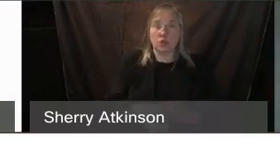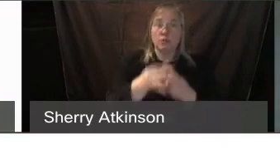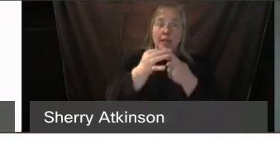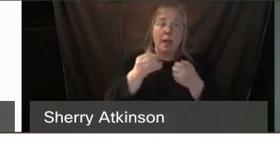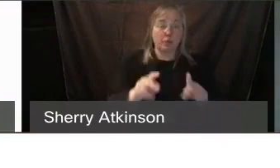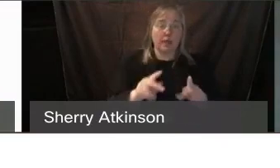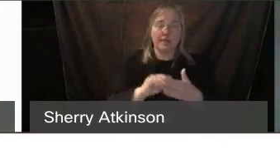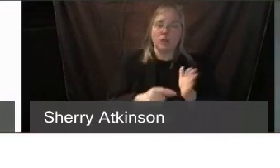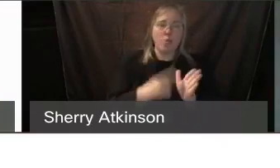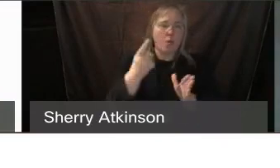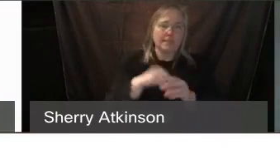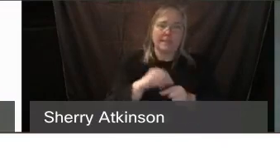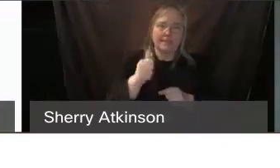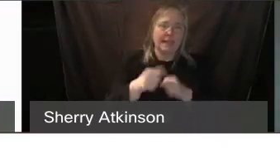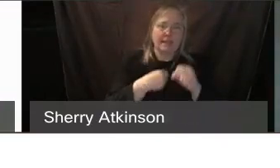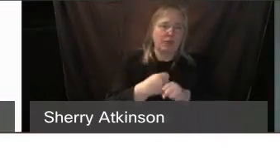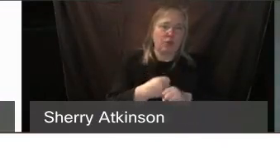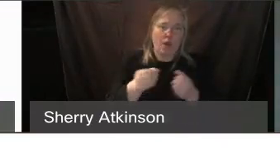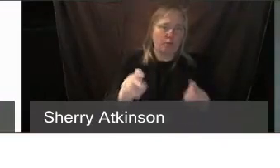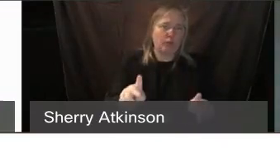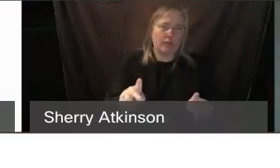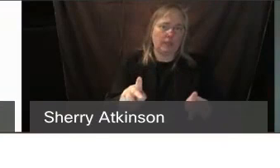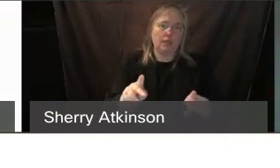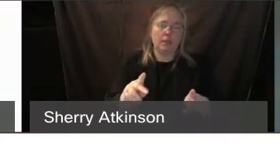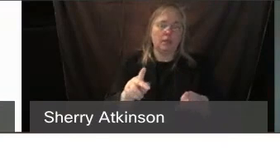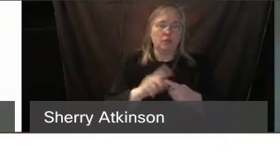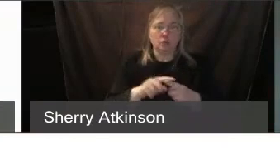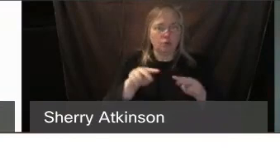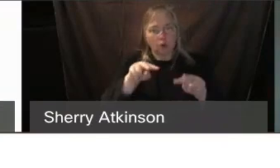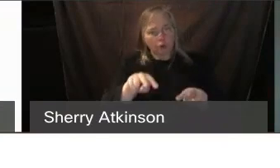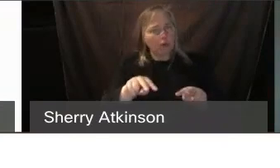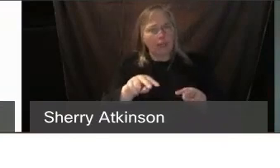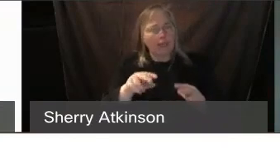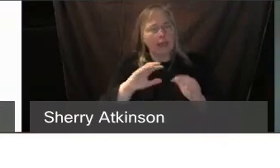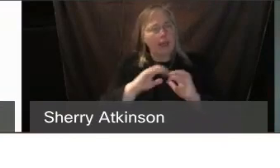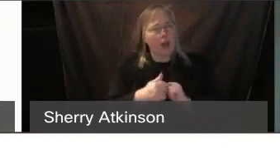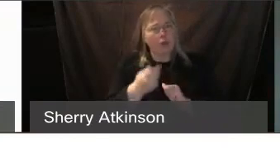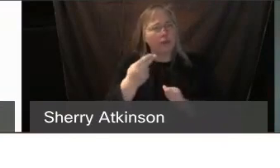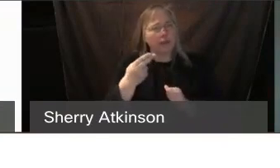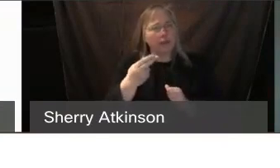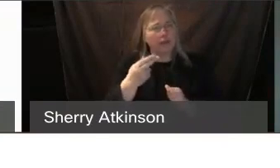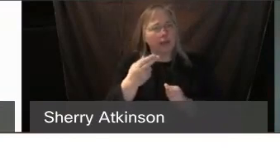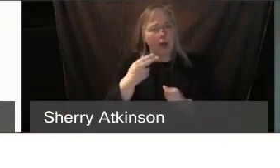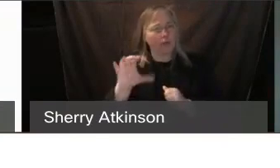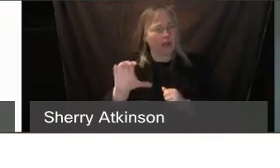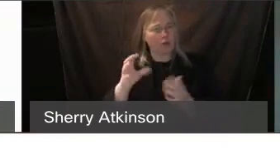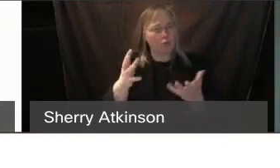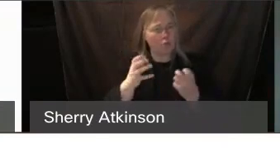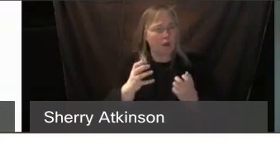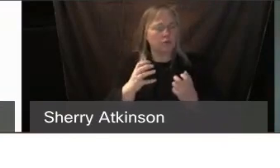It's a once in a decade opportunity to look at how the county wants to accommodate some of